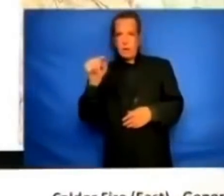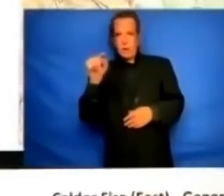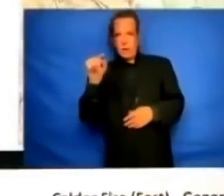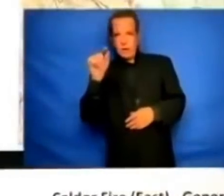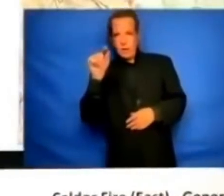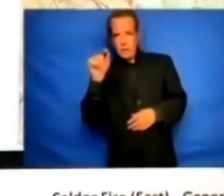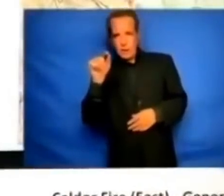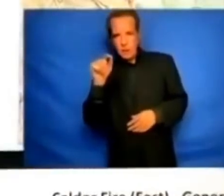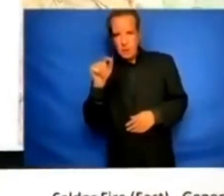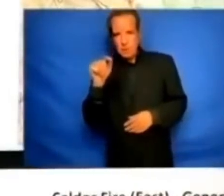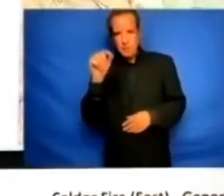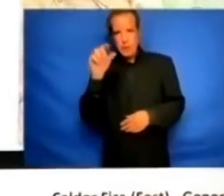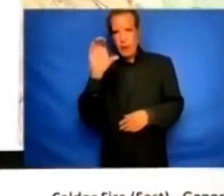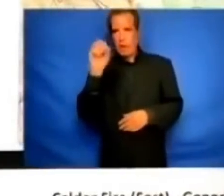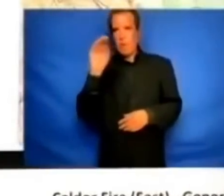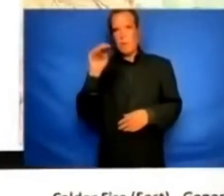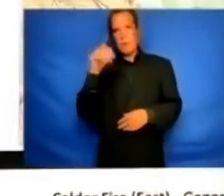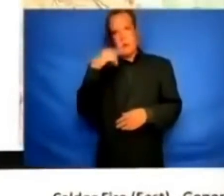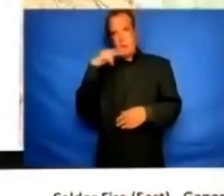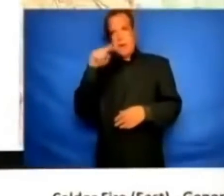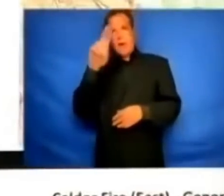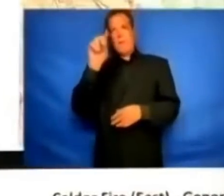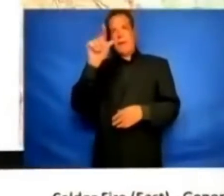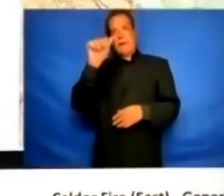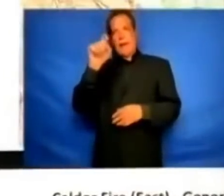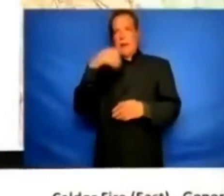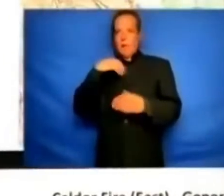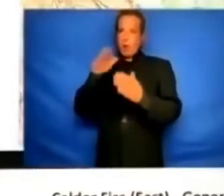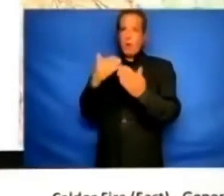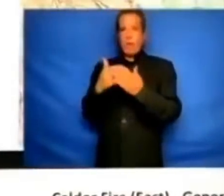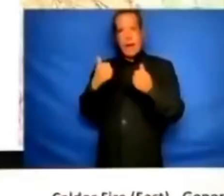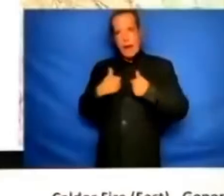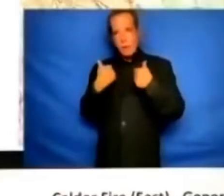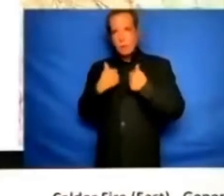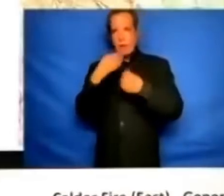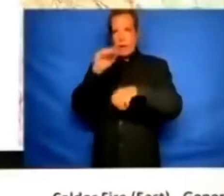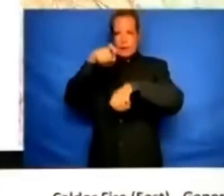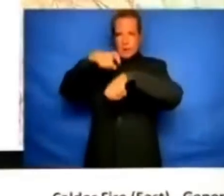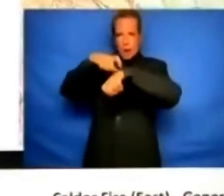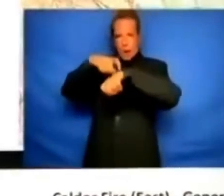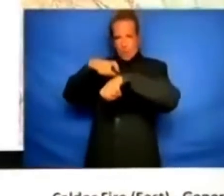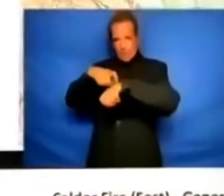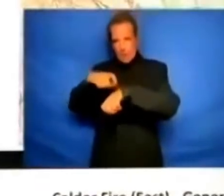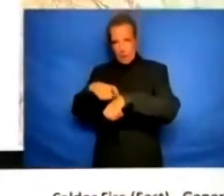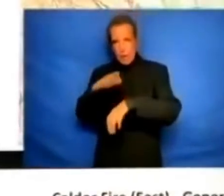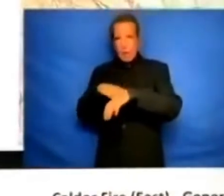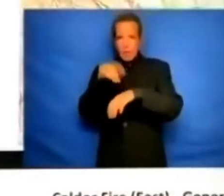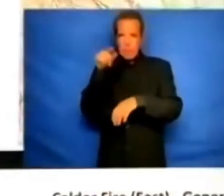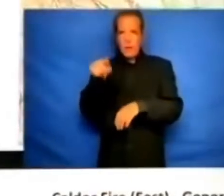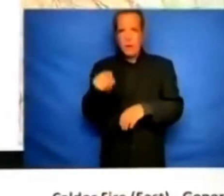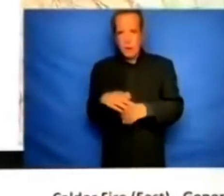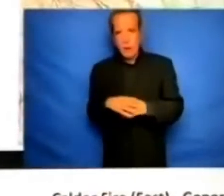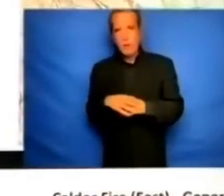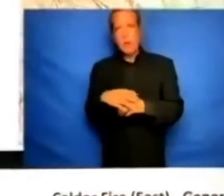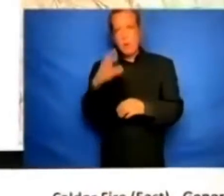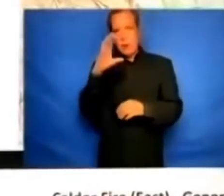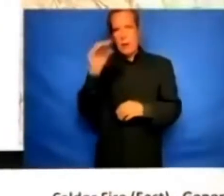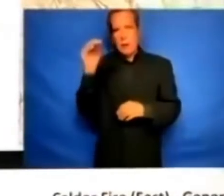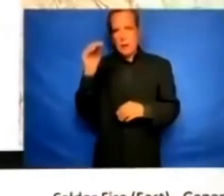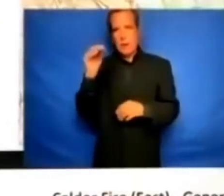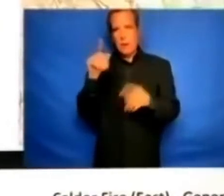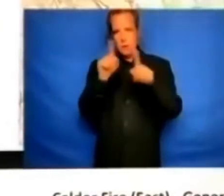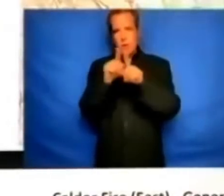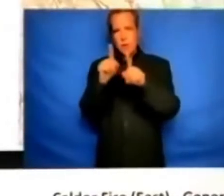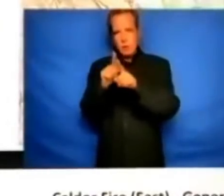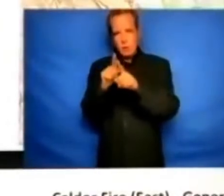www.southtahorefuse.com. We keep that updated. It has all of the addresses and the times available for excess garbage if you need to dump it. And also our